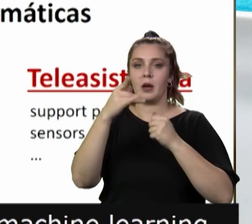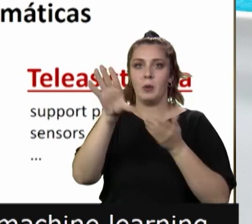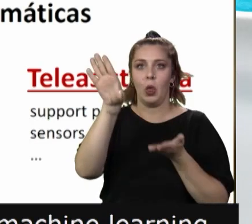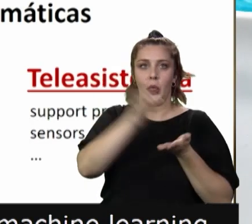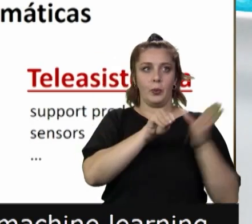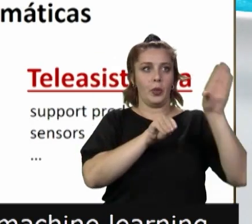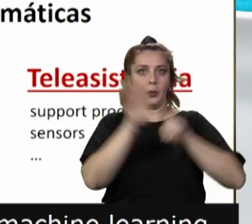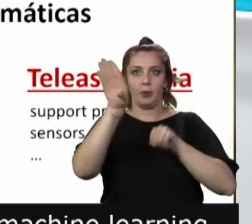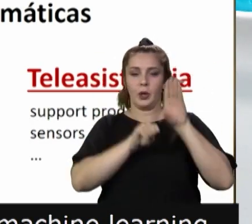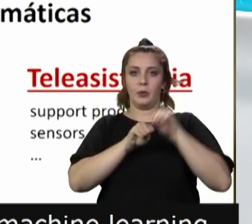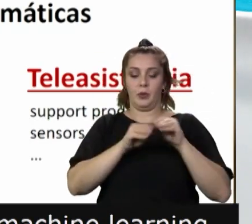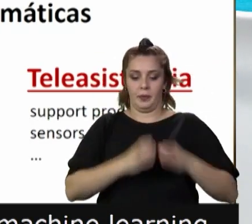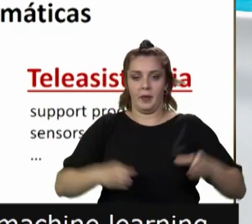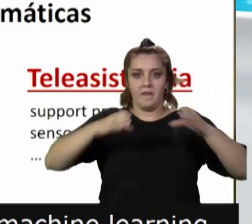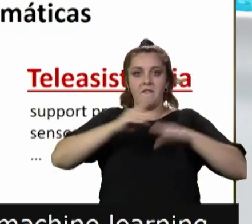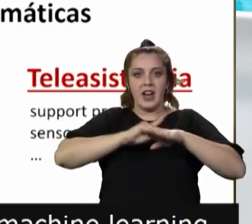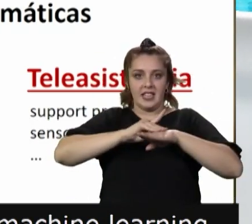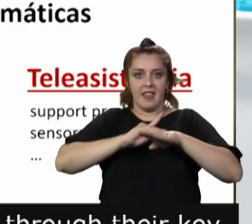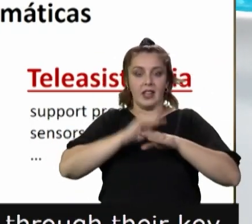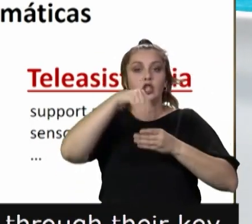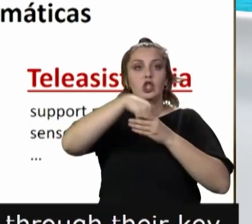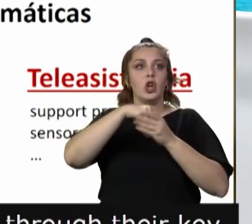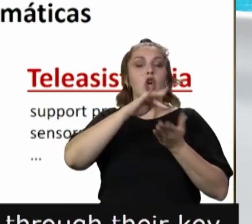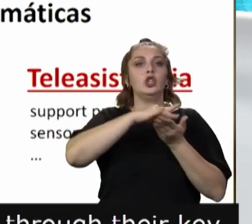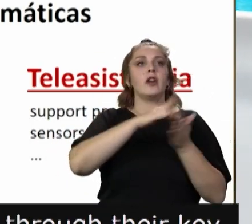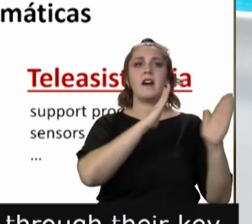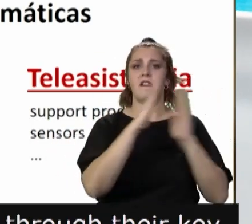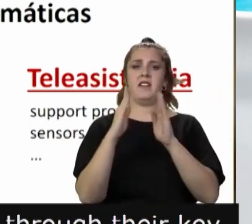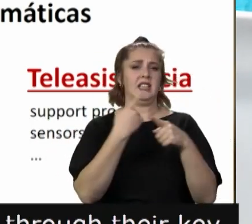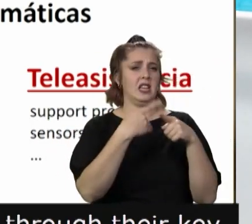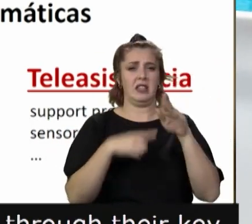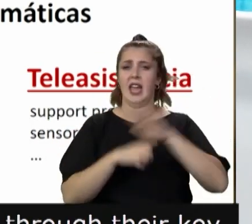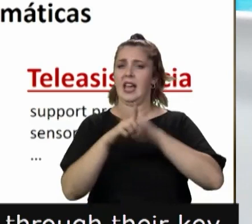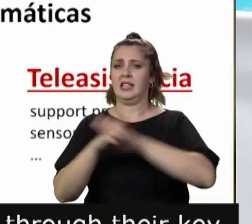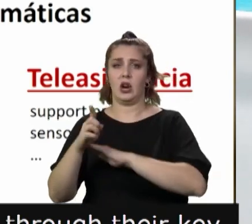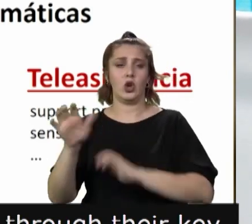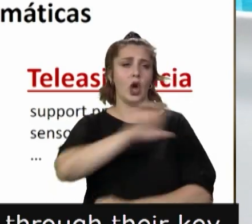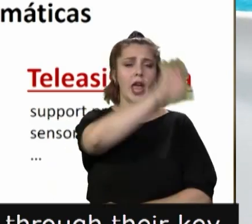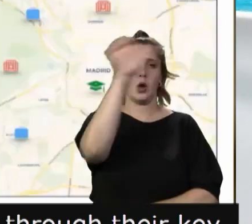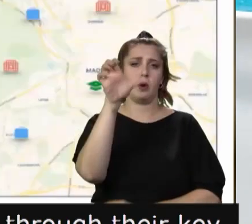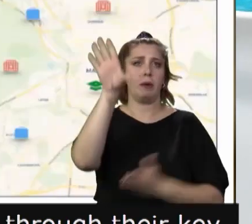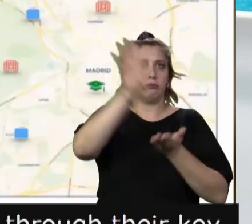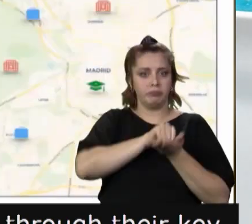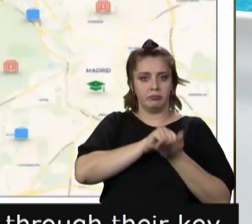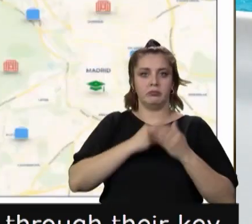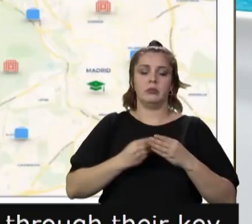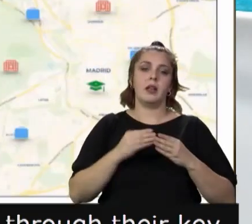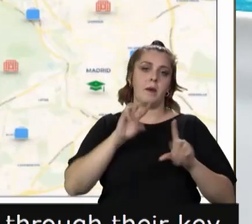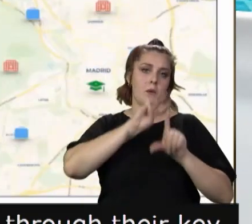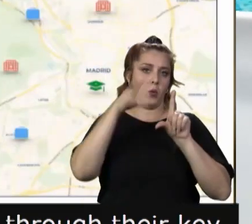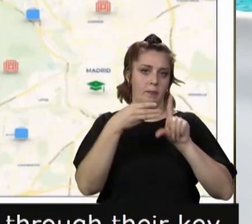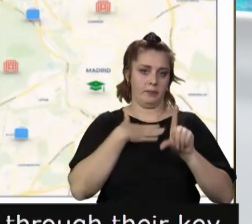and extract technological projects automatically that are being produced at different stages